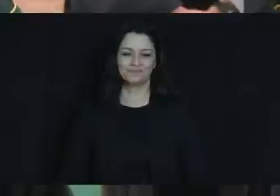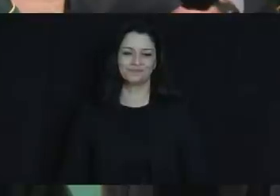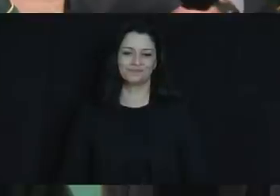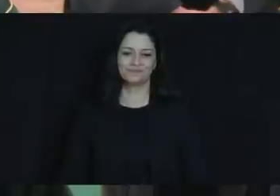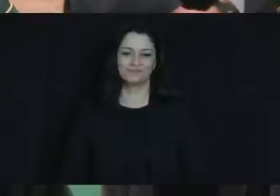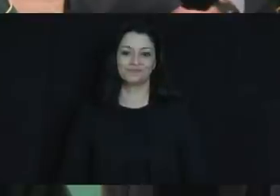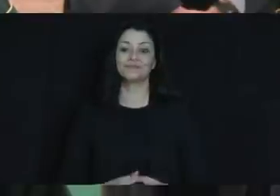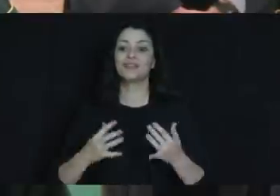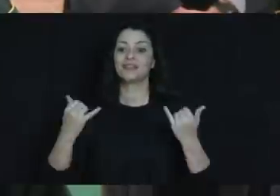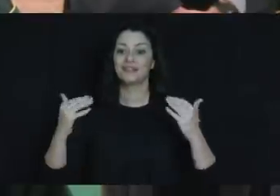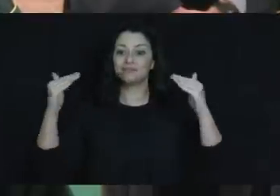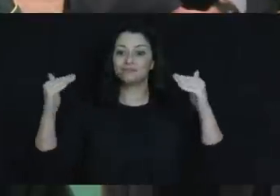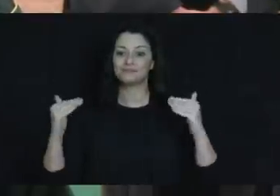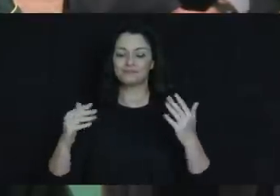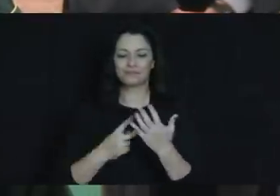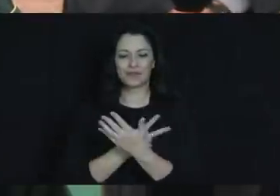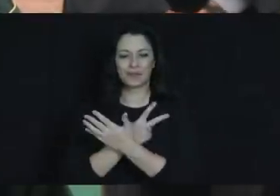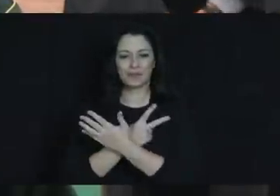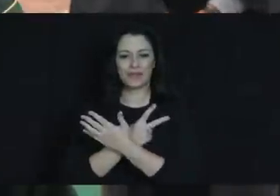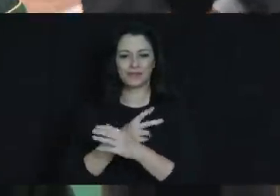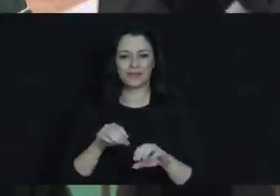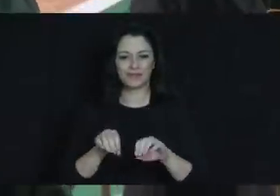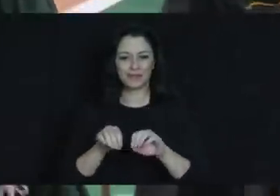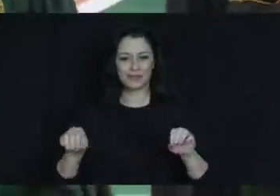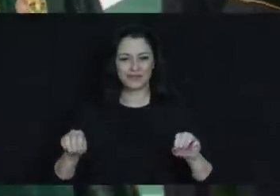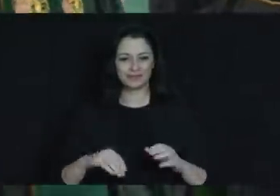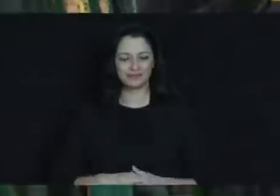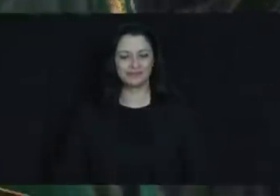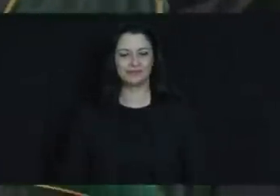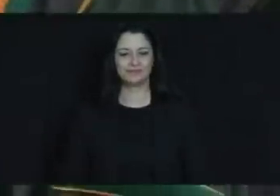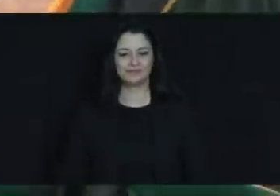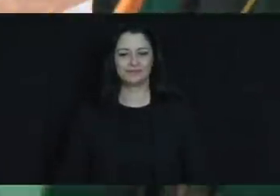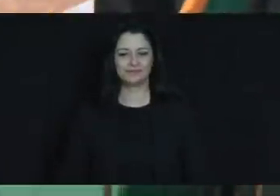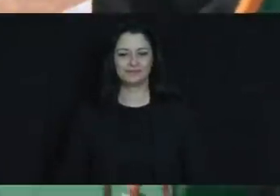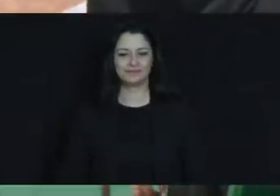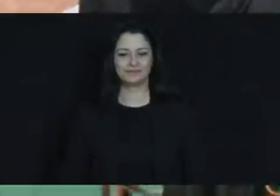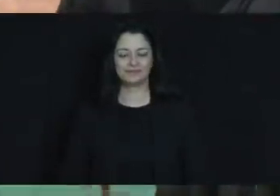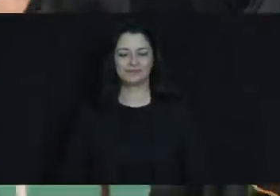And we now move on to the master's degrees.